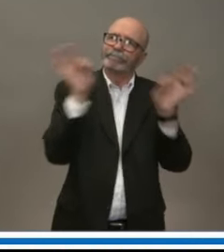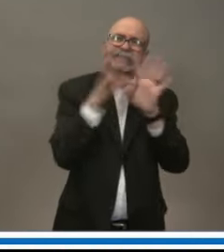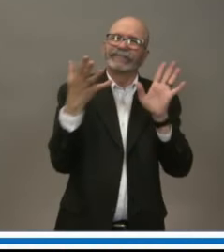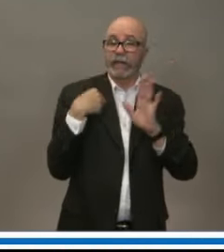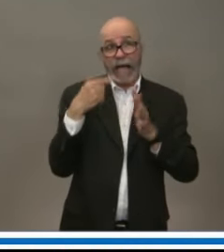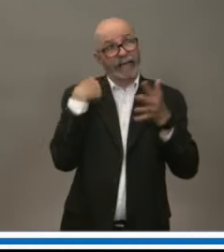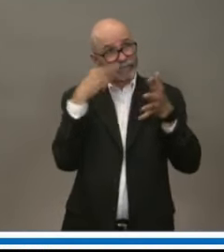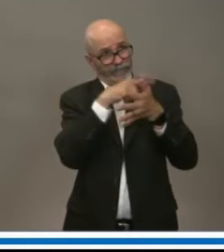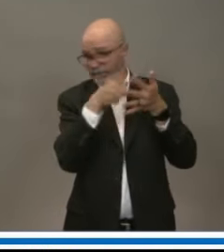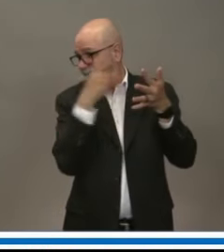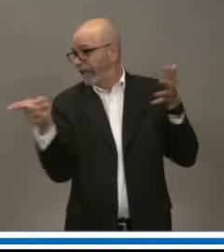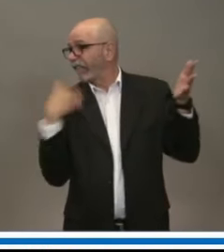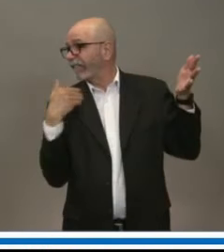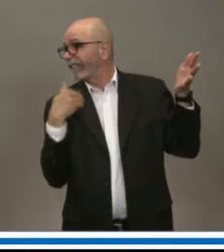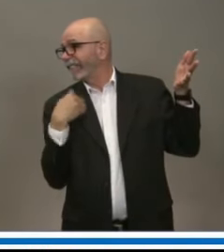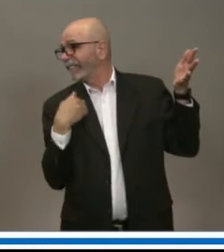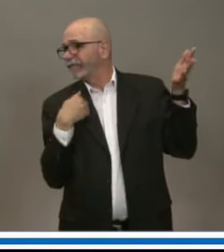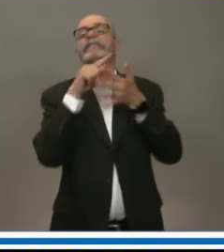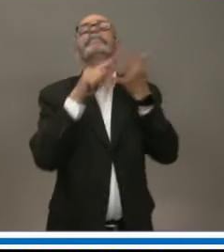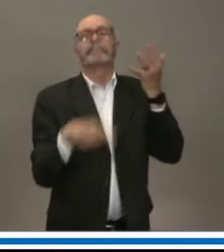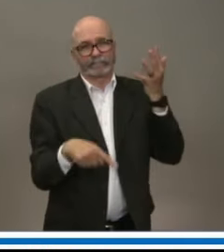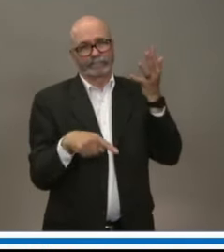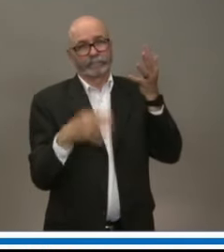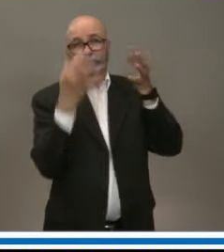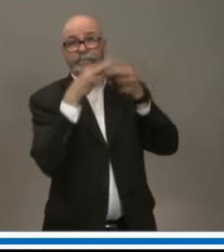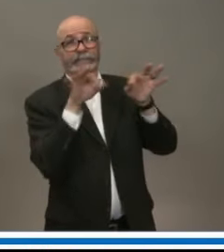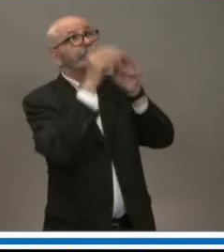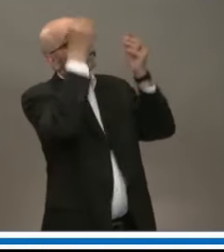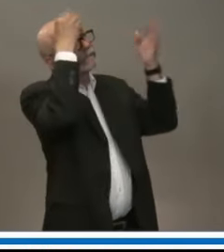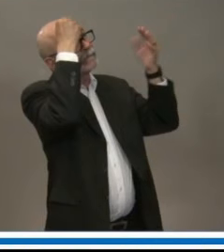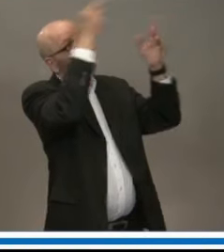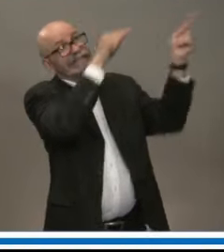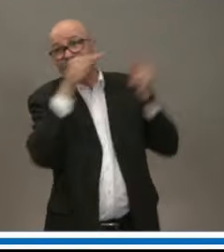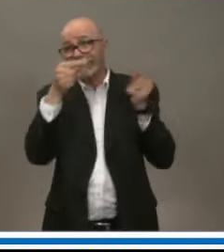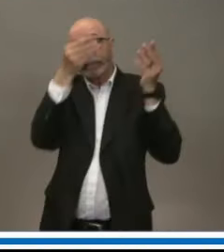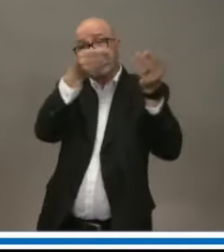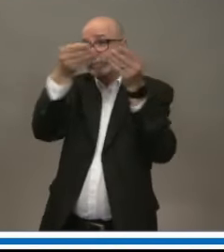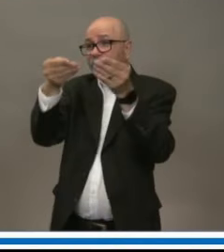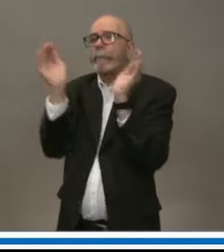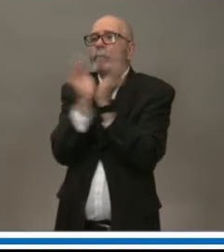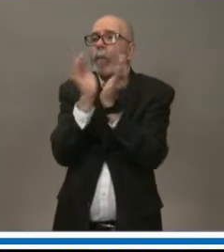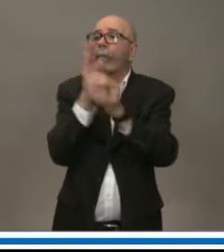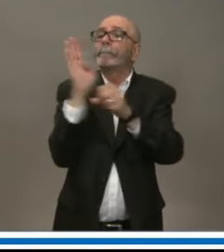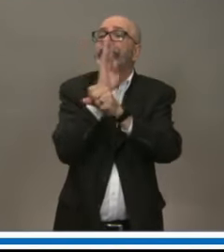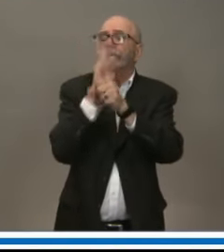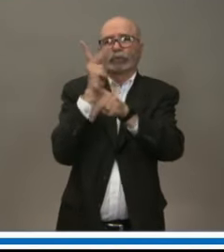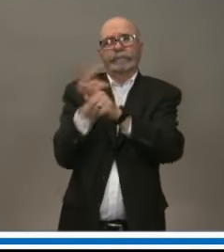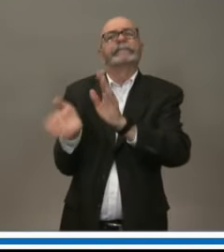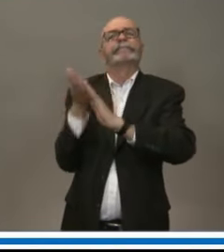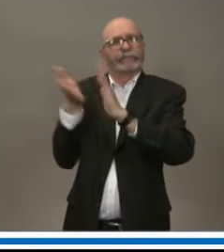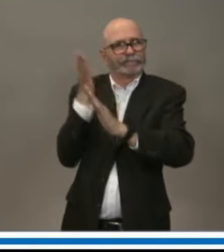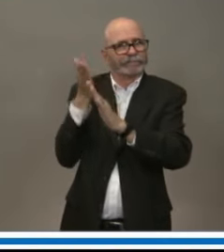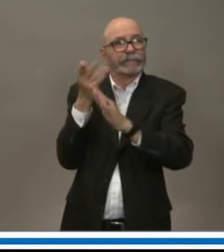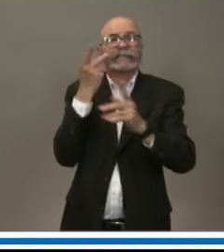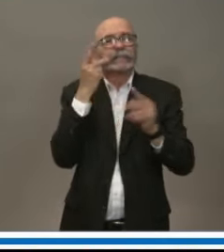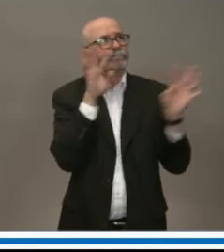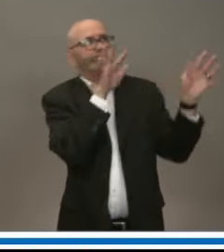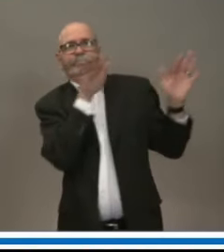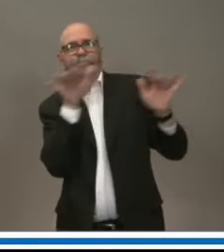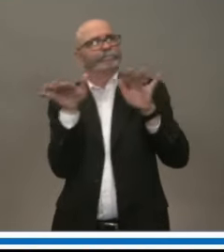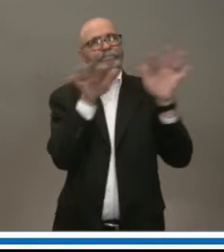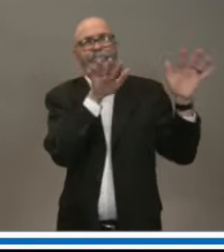the benefit flows down to the small business owner. But we will look how we can blend those together. Go ahead, Lindsay, with your